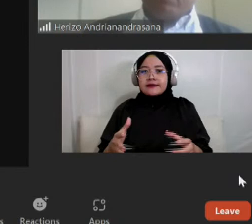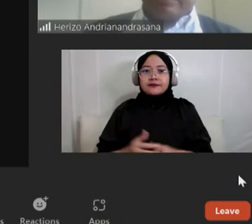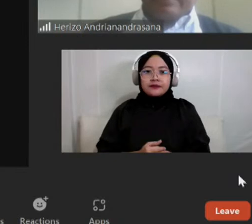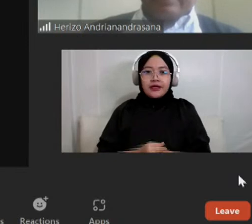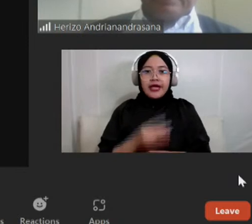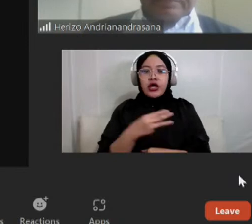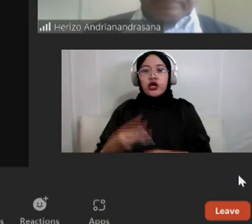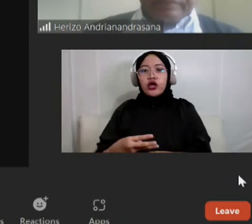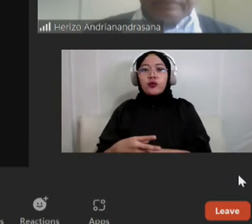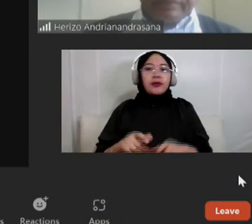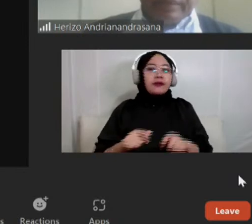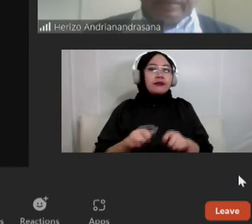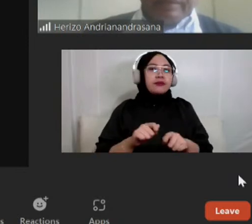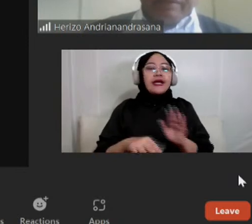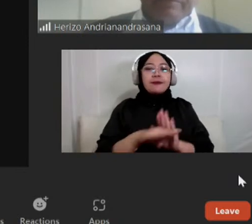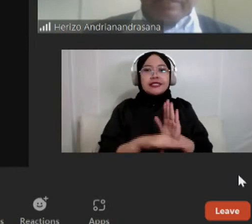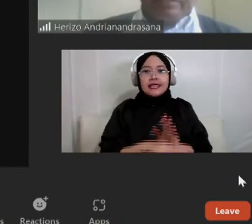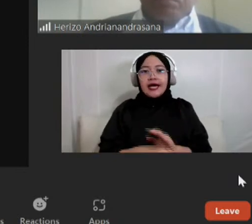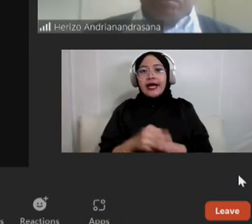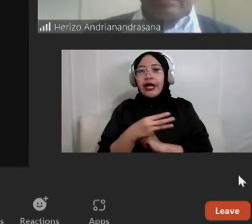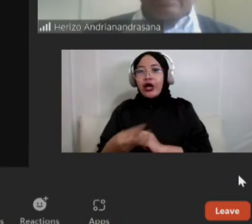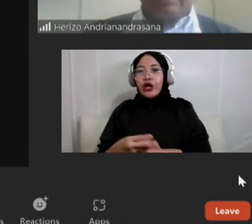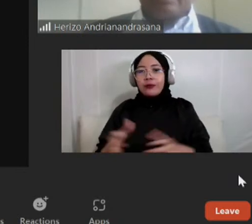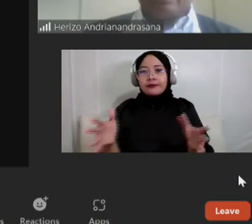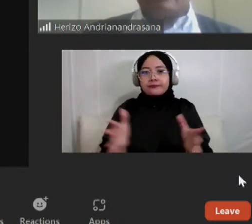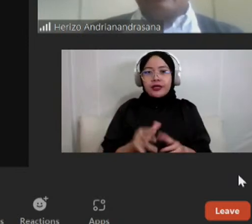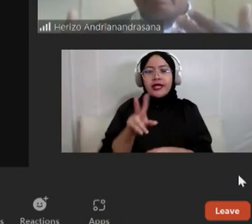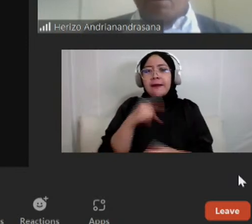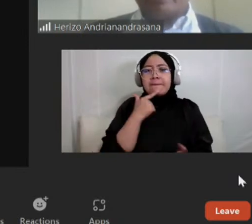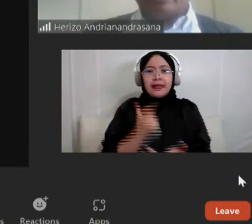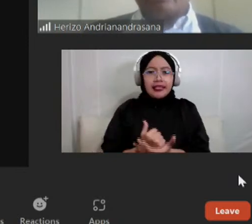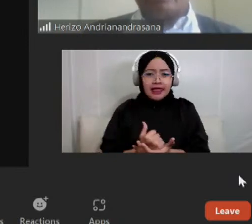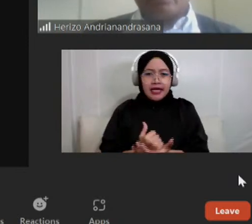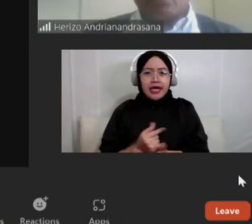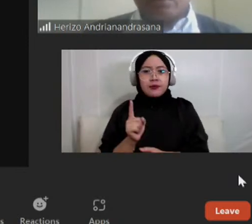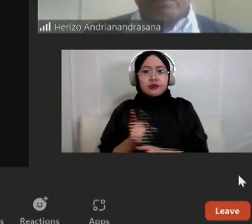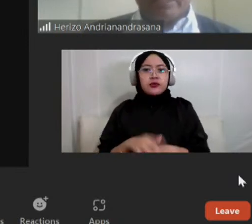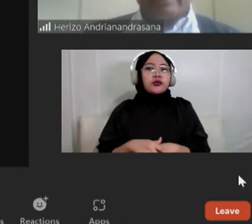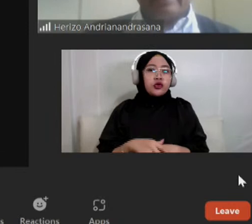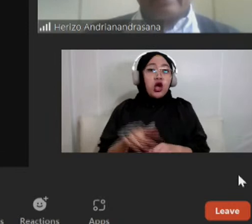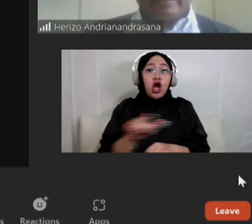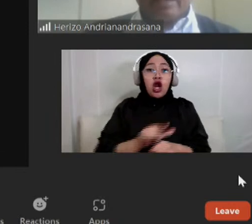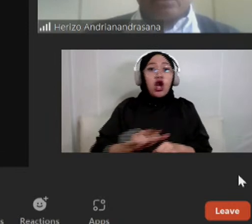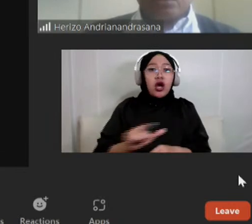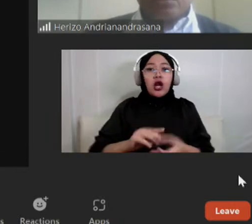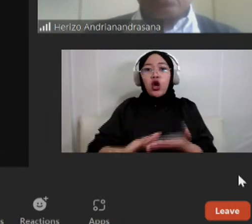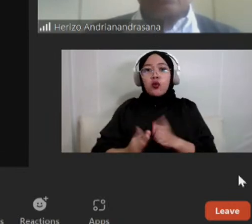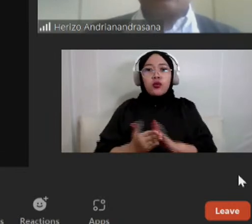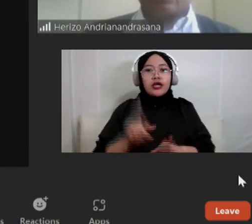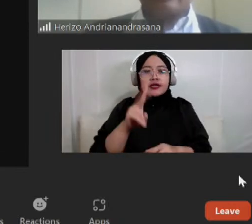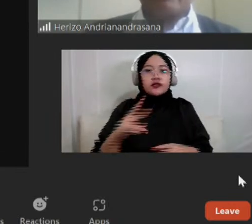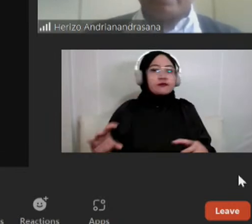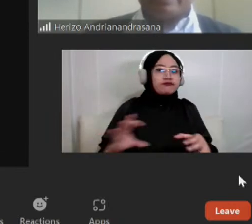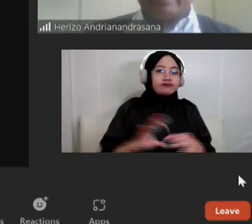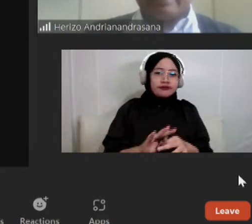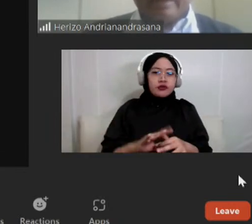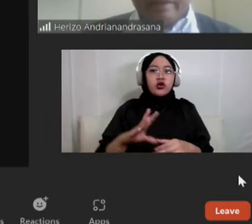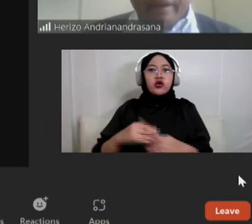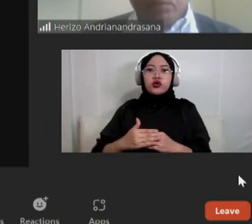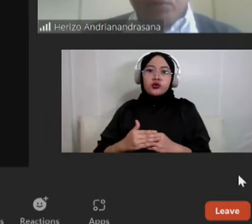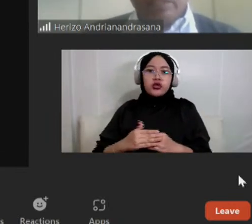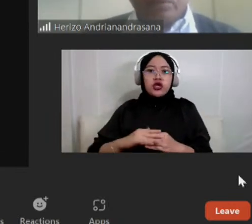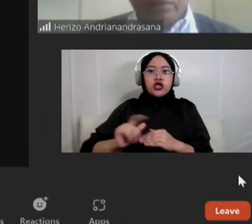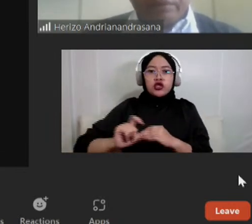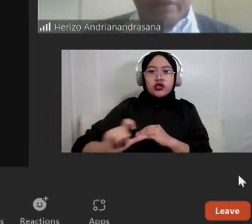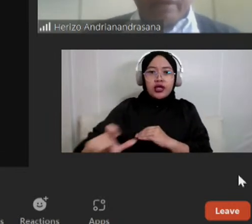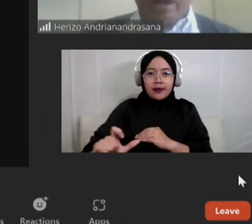microeconomics policies, I think it is important to empowering local communities to sustainably manage